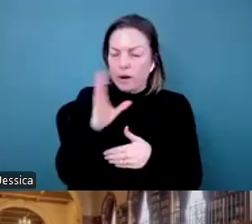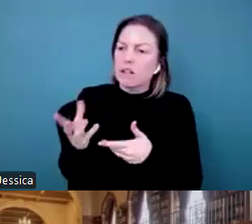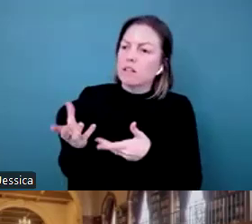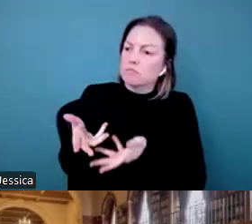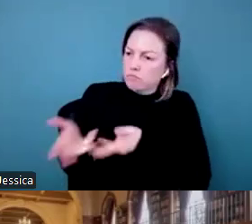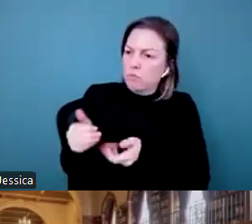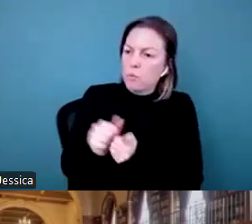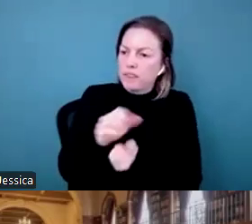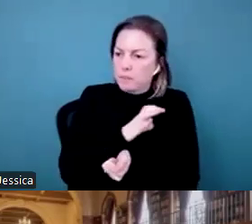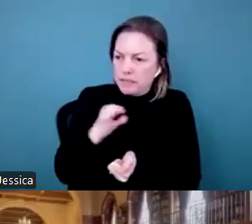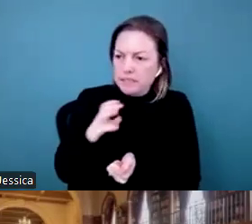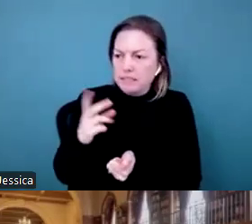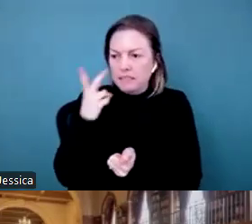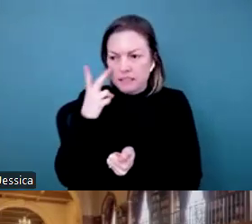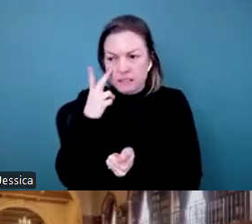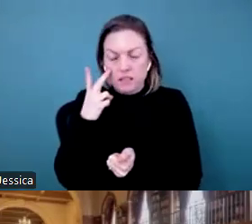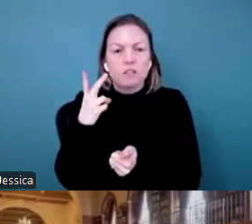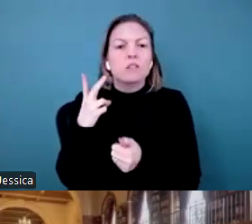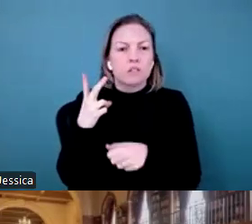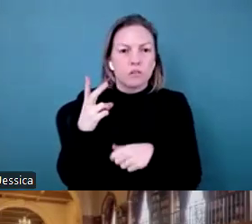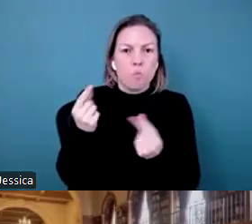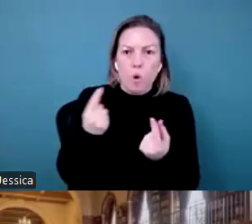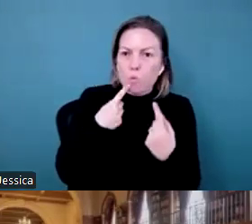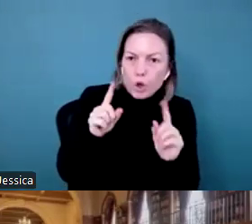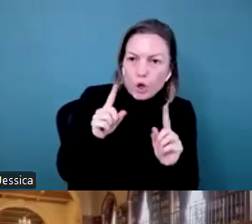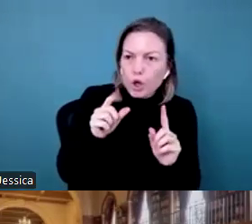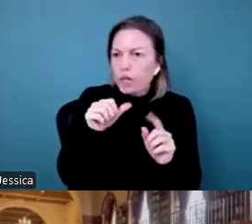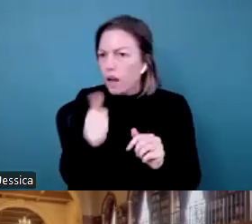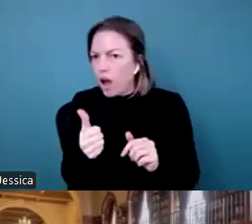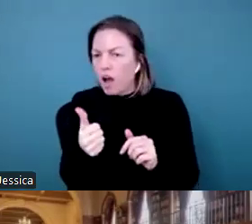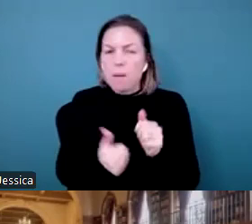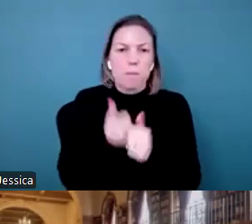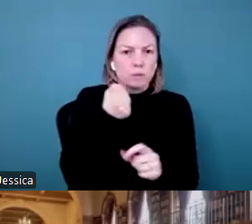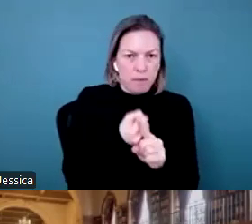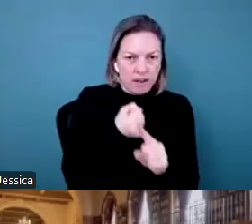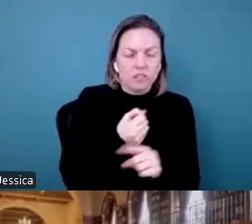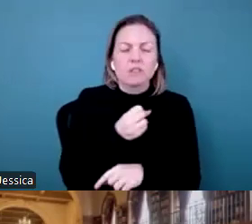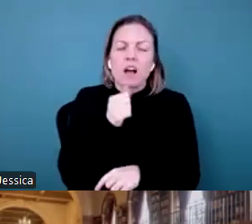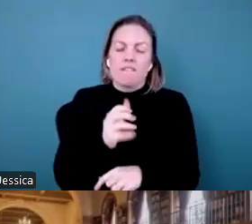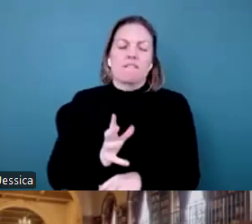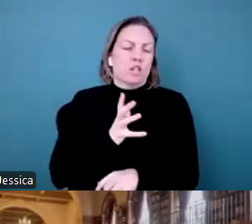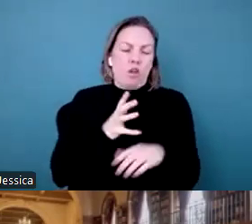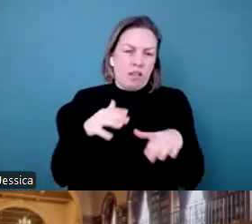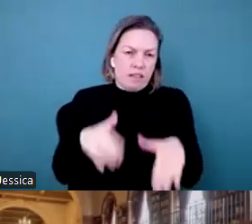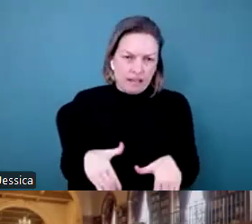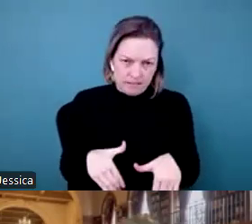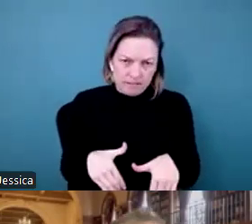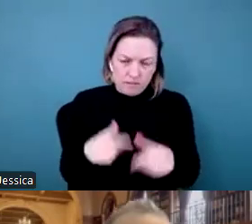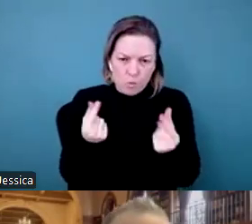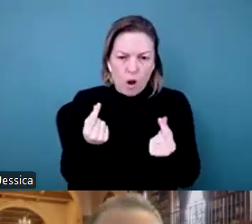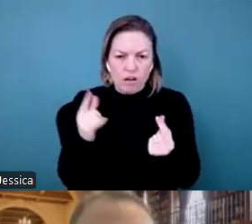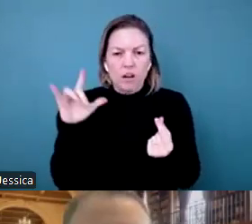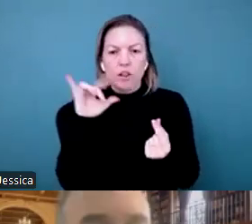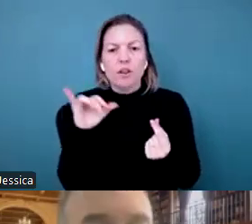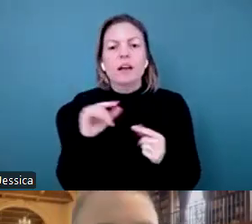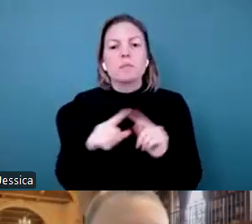and seeing what works, what doesn't, what would be most impactful. So it's not official yet what that will look like, but